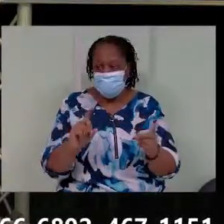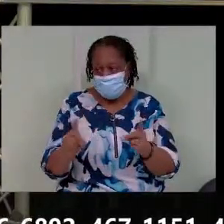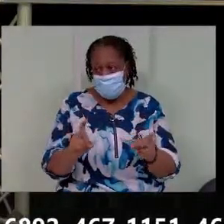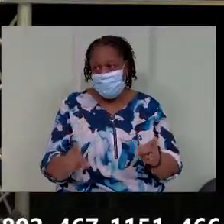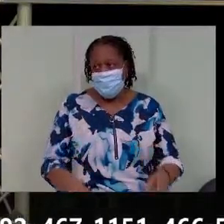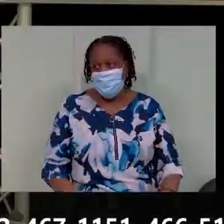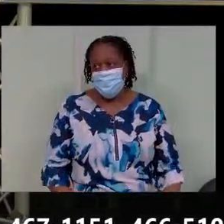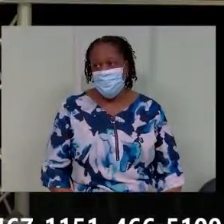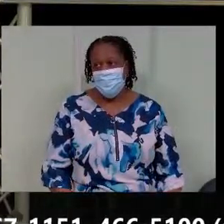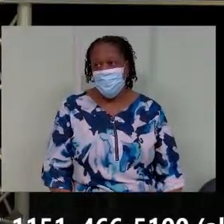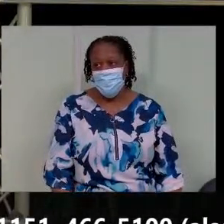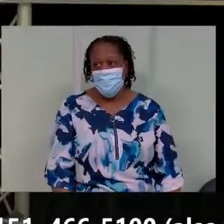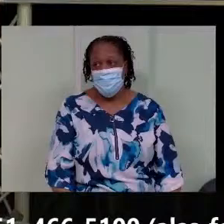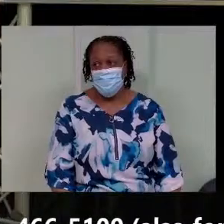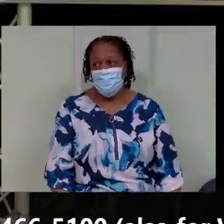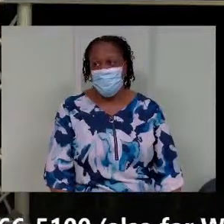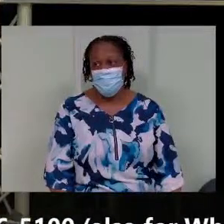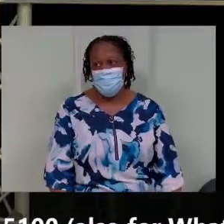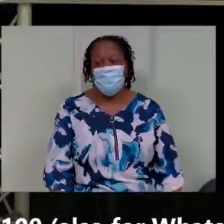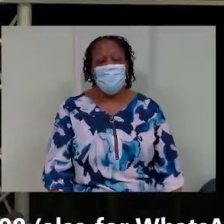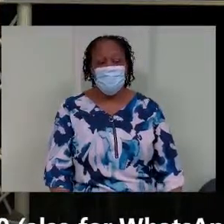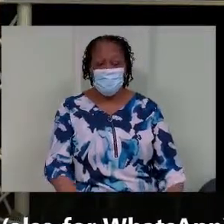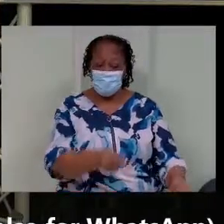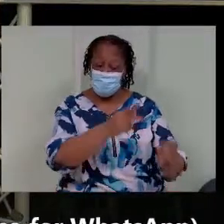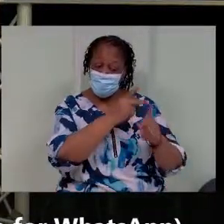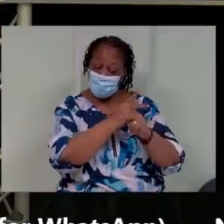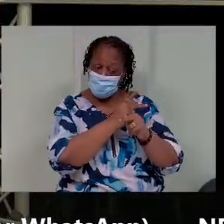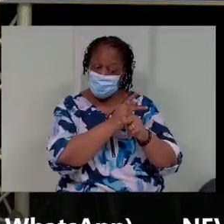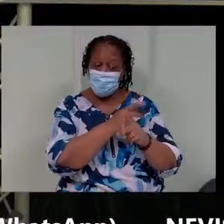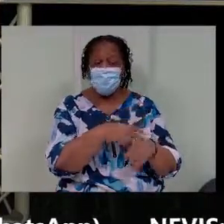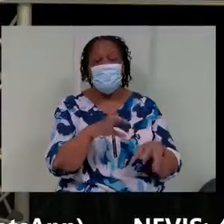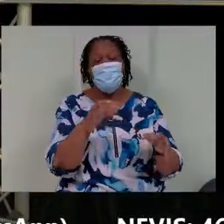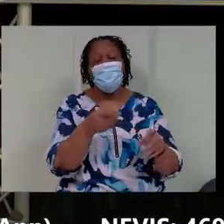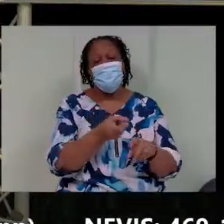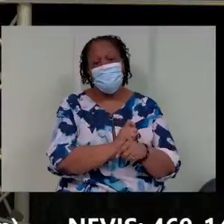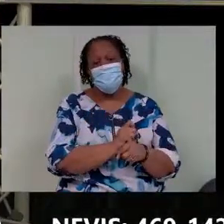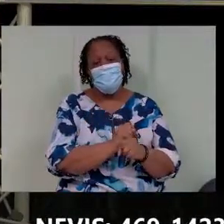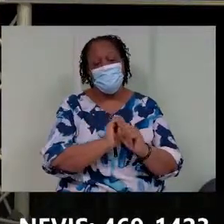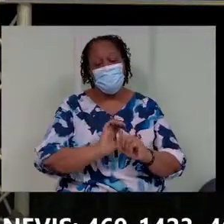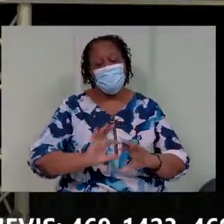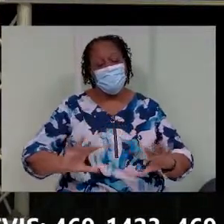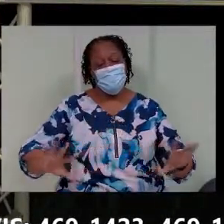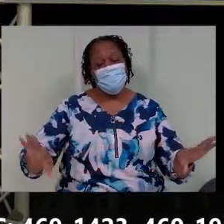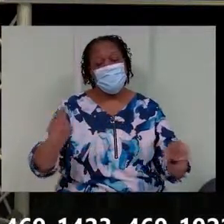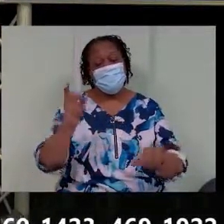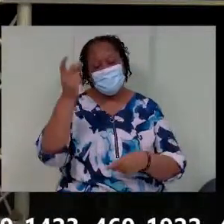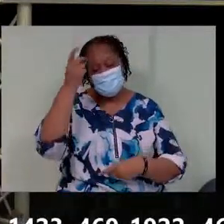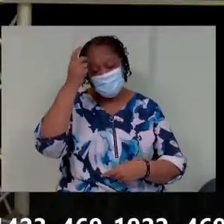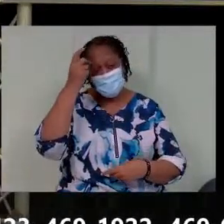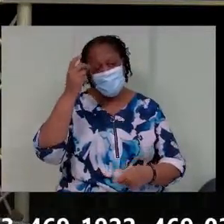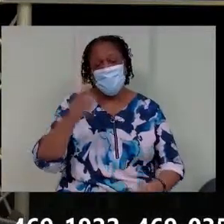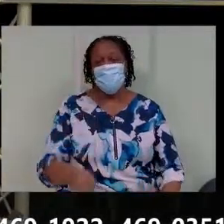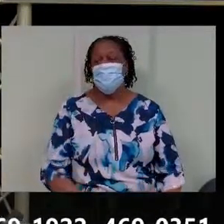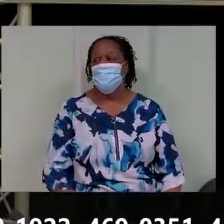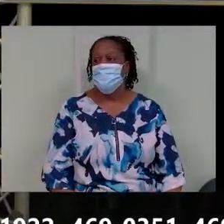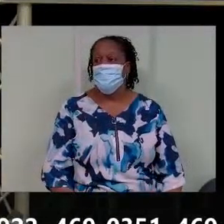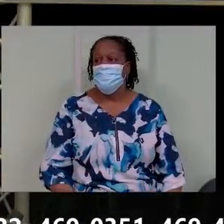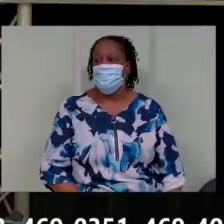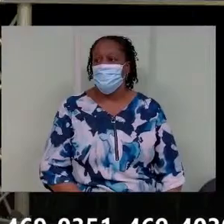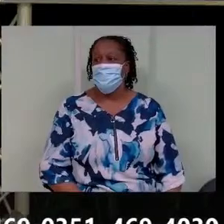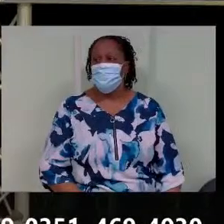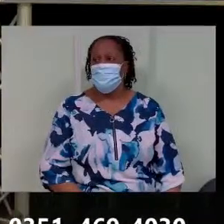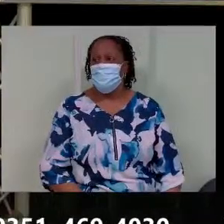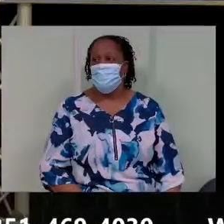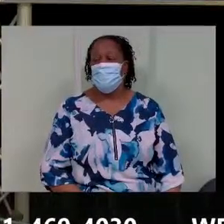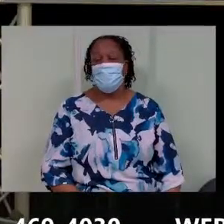to prevent the virus from spreading. And lastly, we as a country need to continue with our testing, isolation, quarantine,